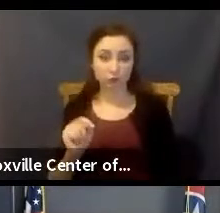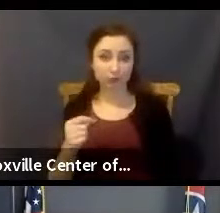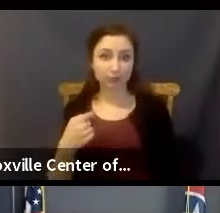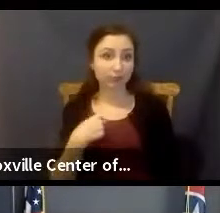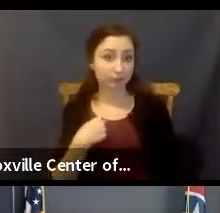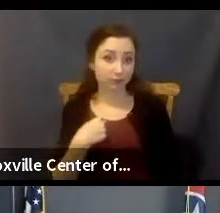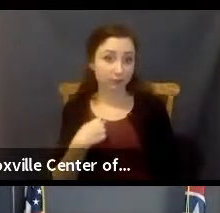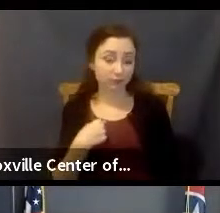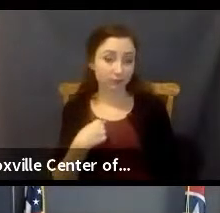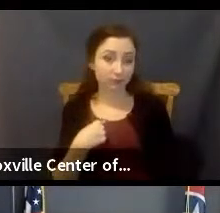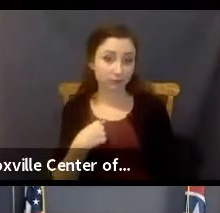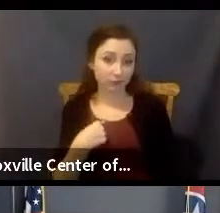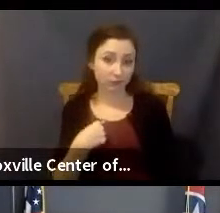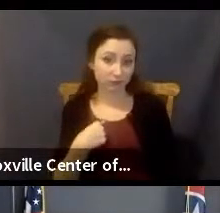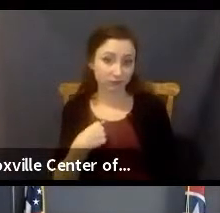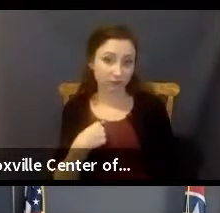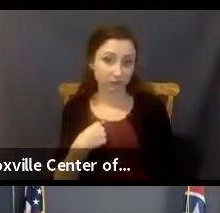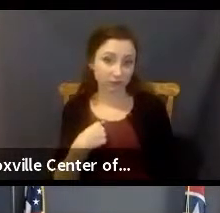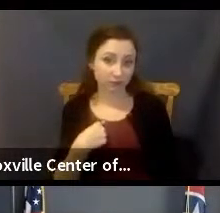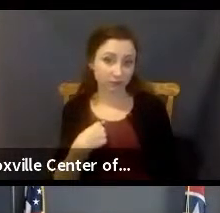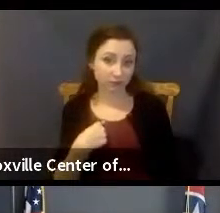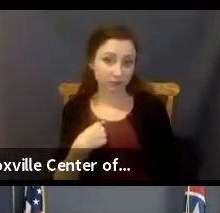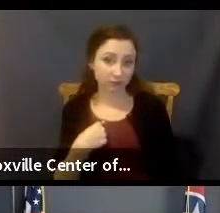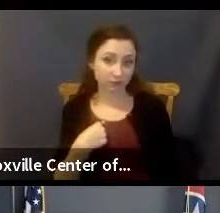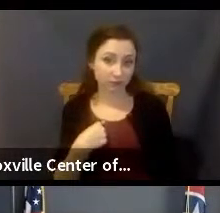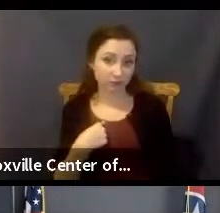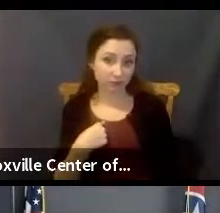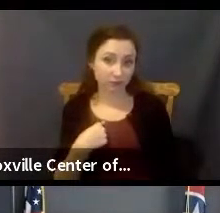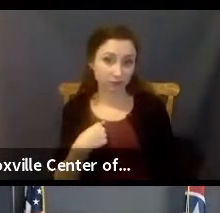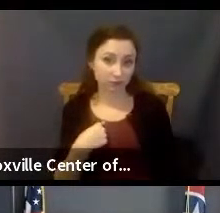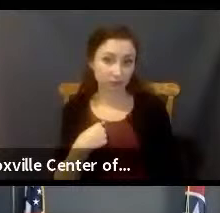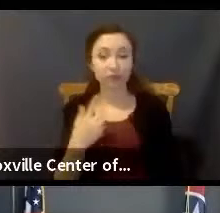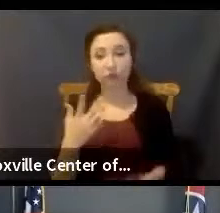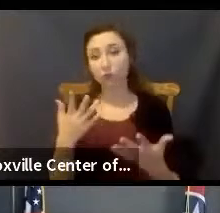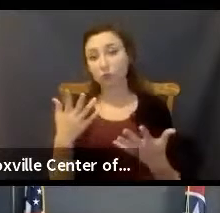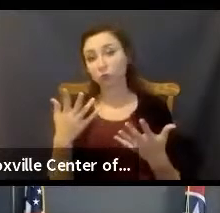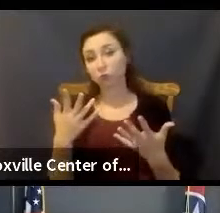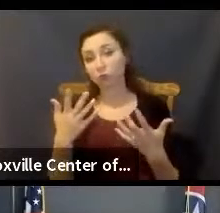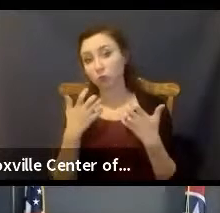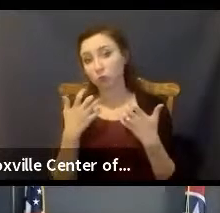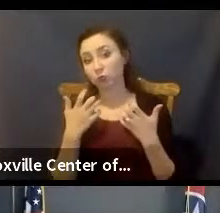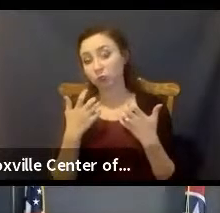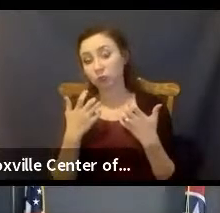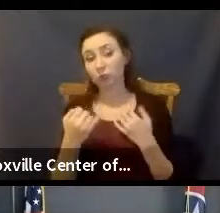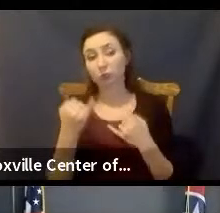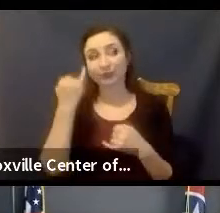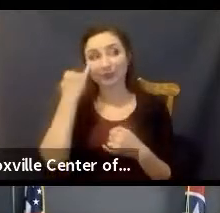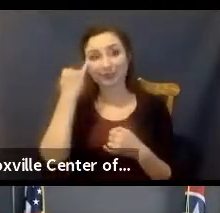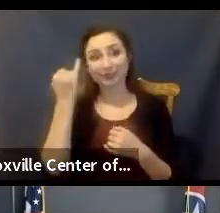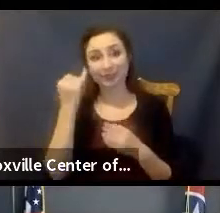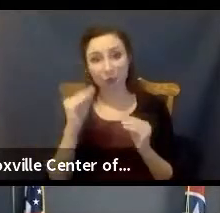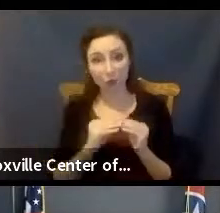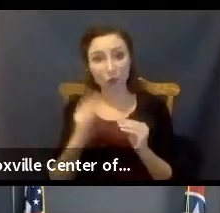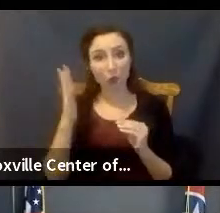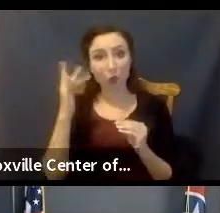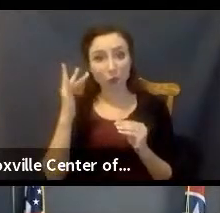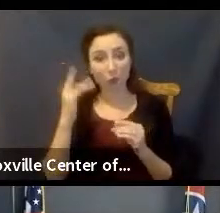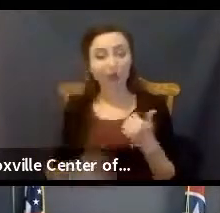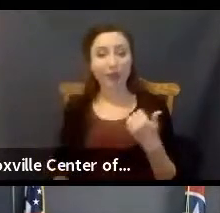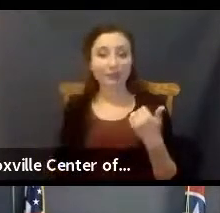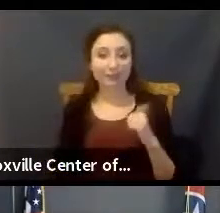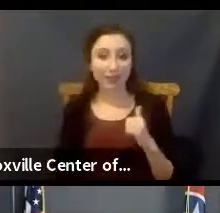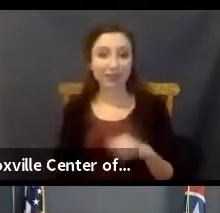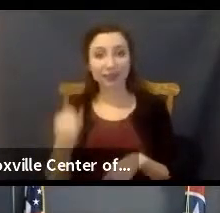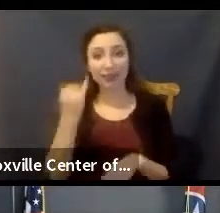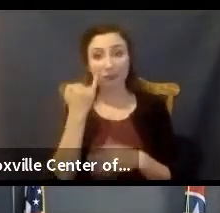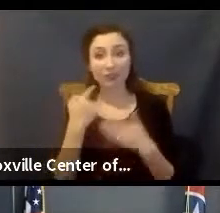I would like to flesh out the idea a little more of why 10. If we're